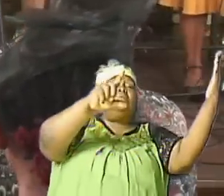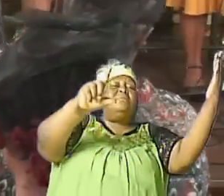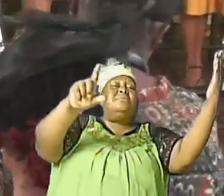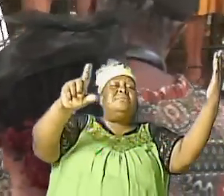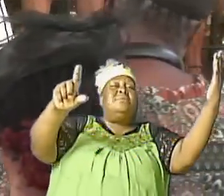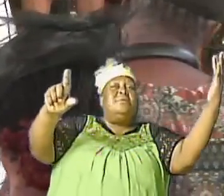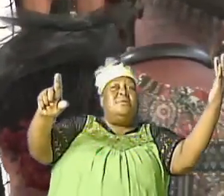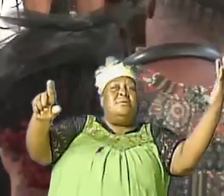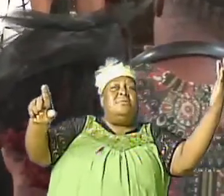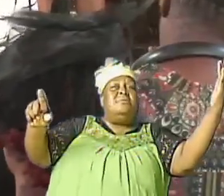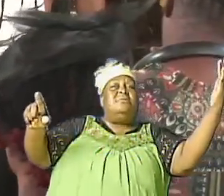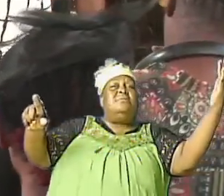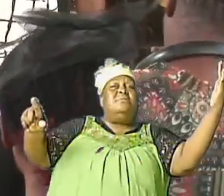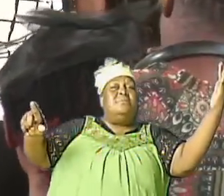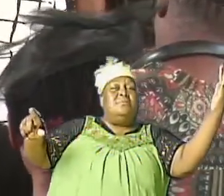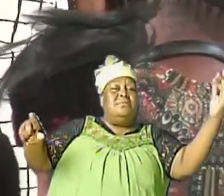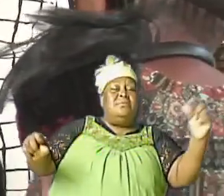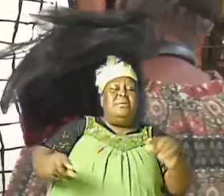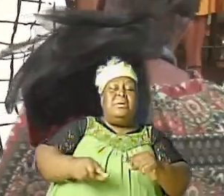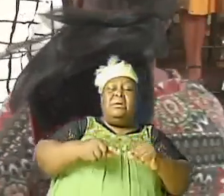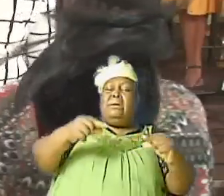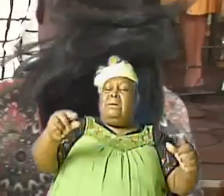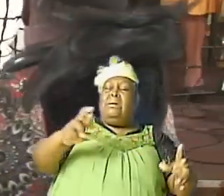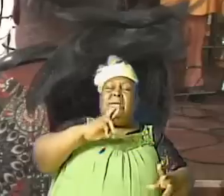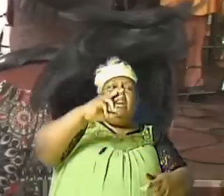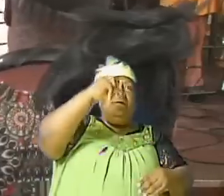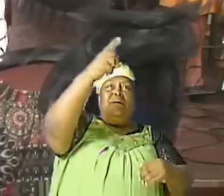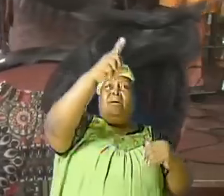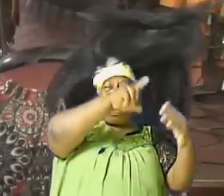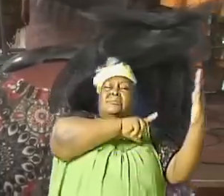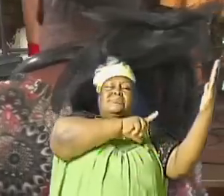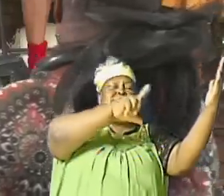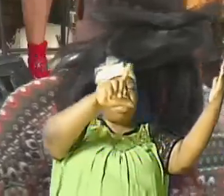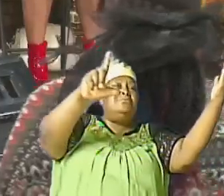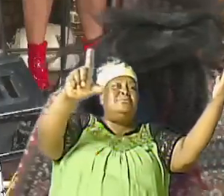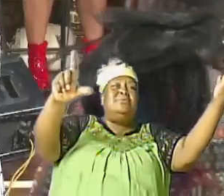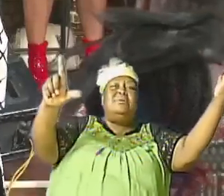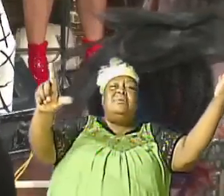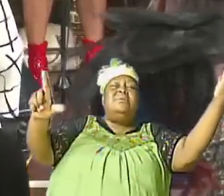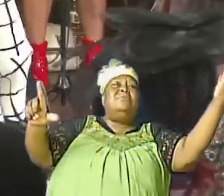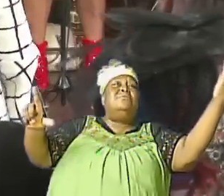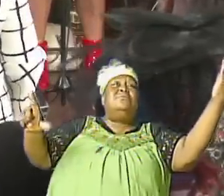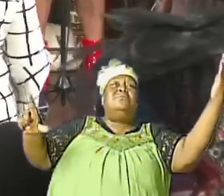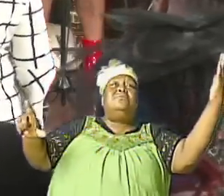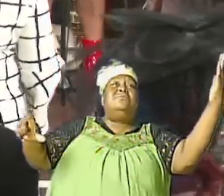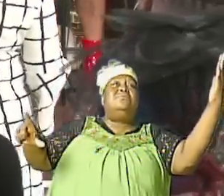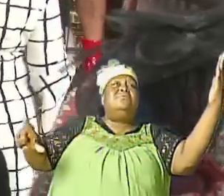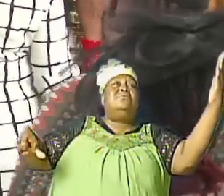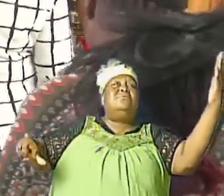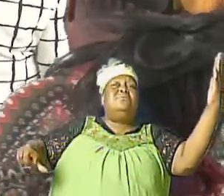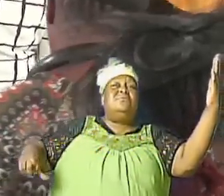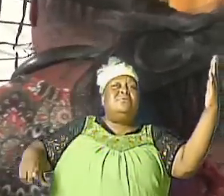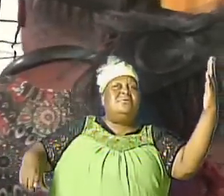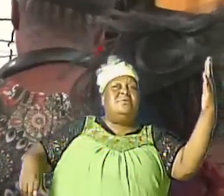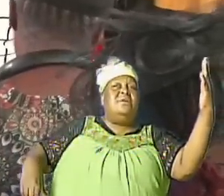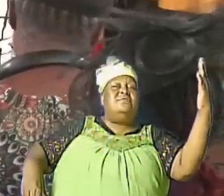Hallelujah. Hallelujah. Great are you, Lord.